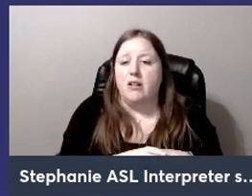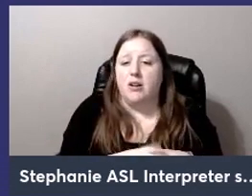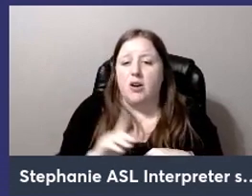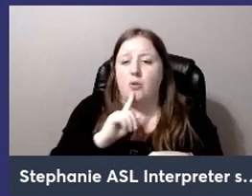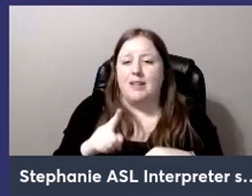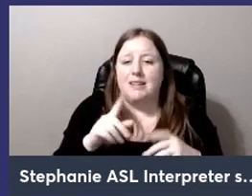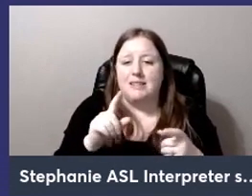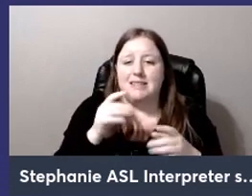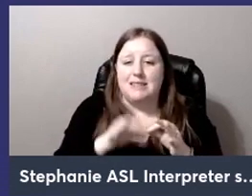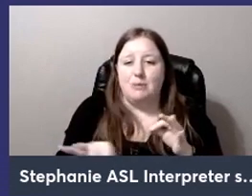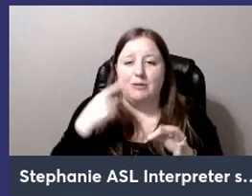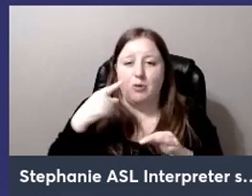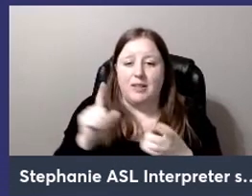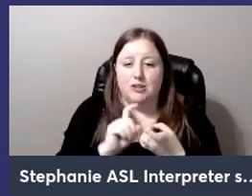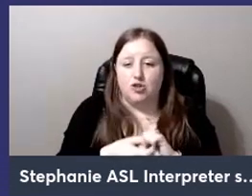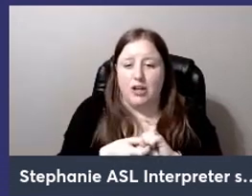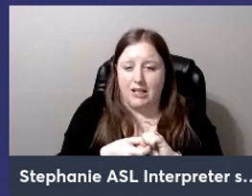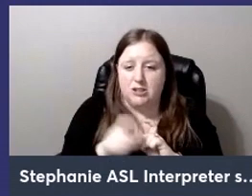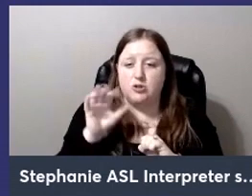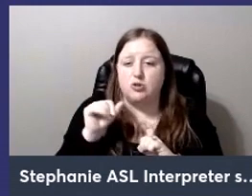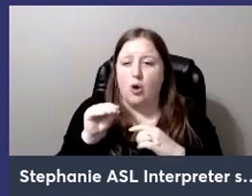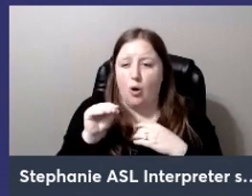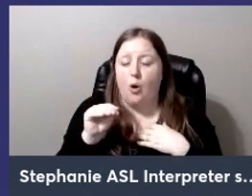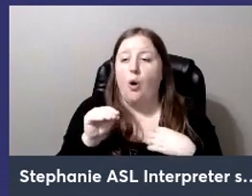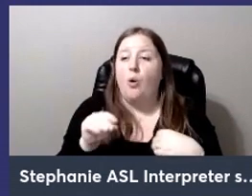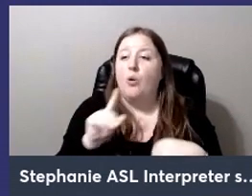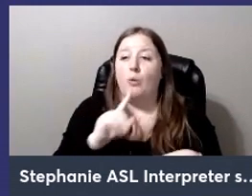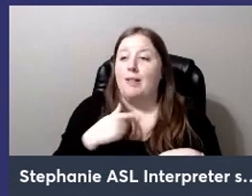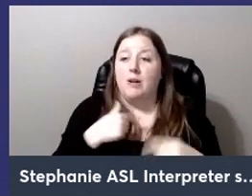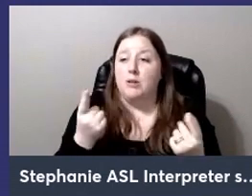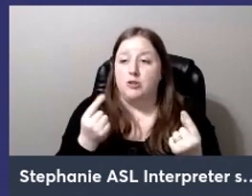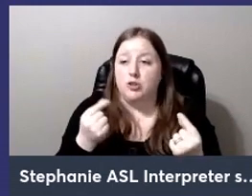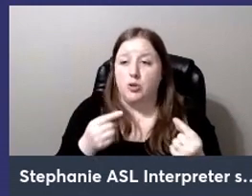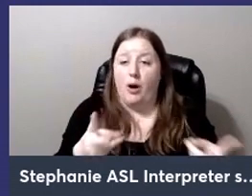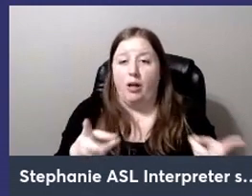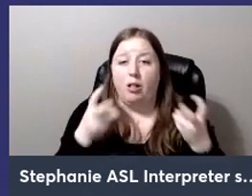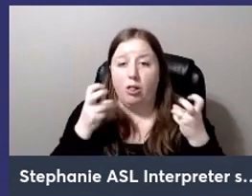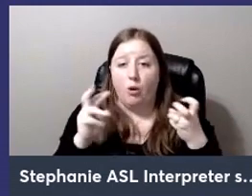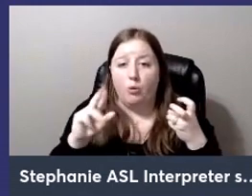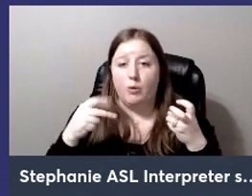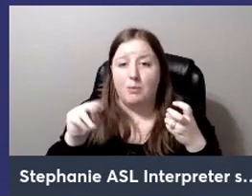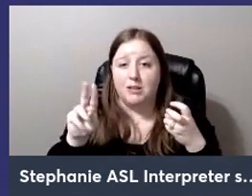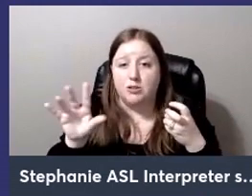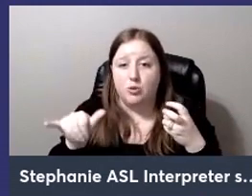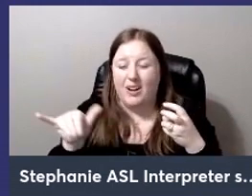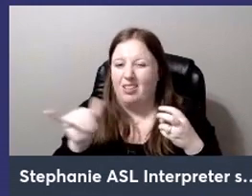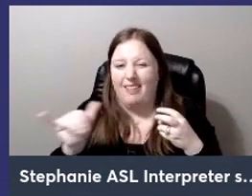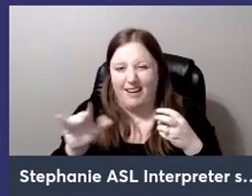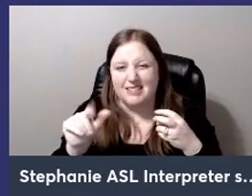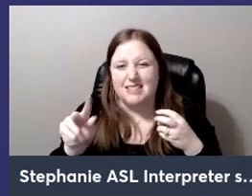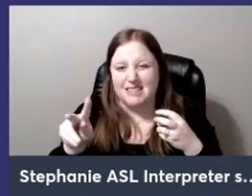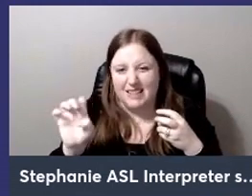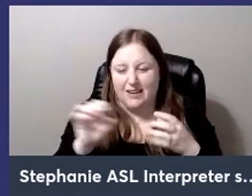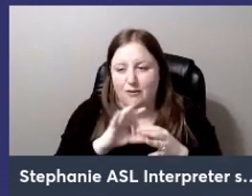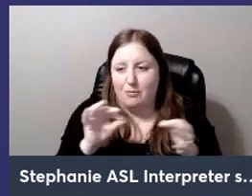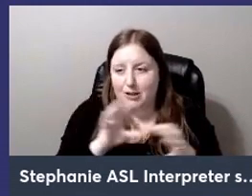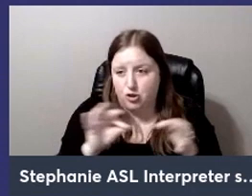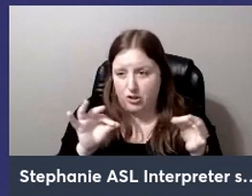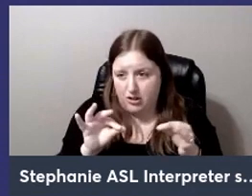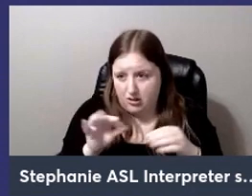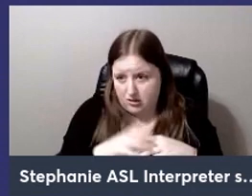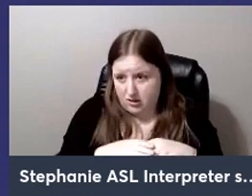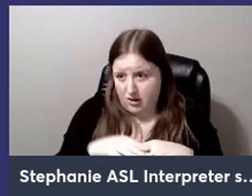change. So what we're going to do is I could clone this repository like Steve brought up earlier. Click clone, I'll have my pat, it'll come